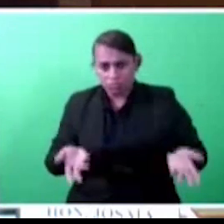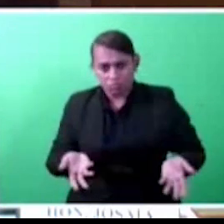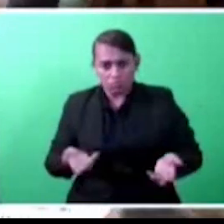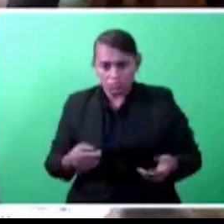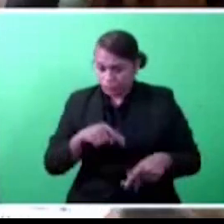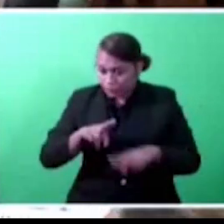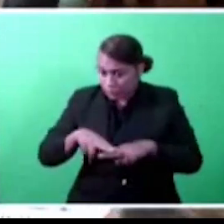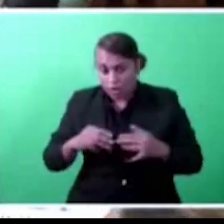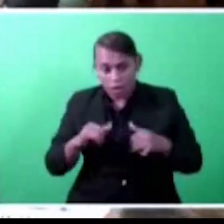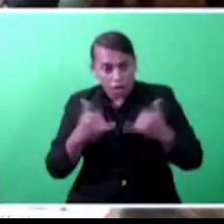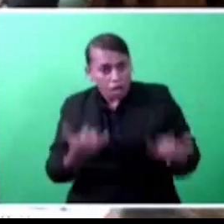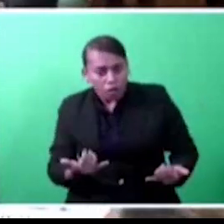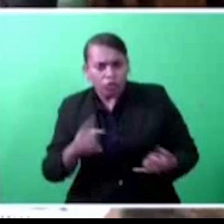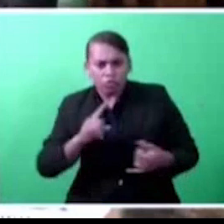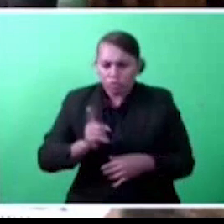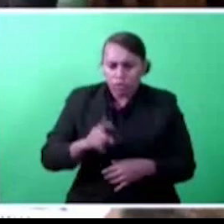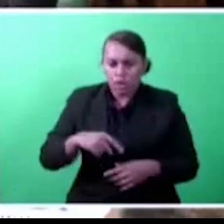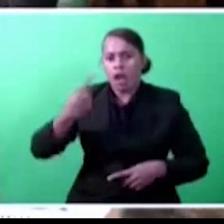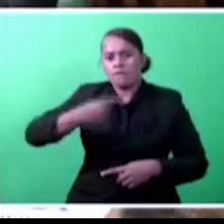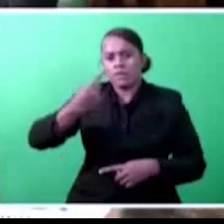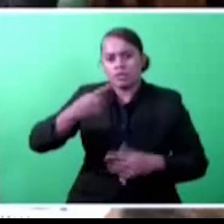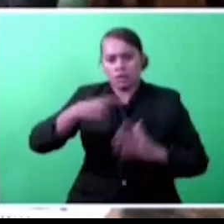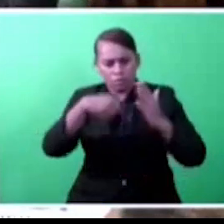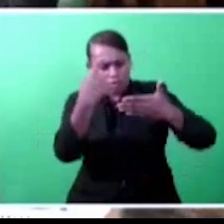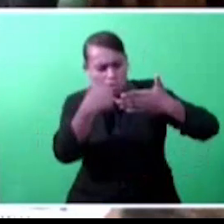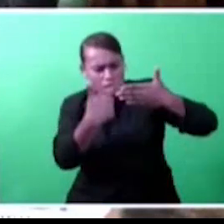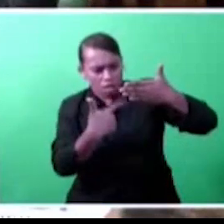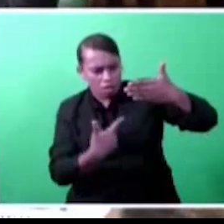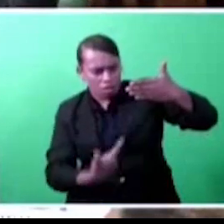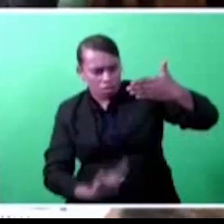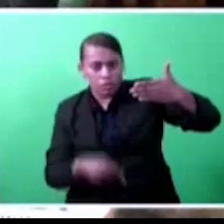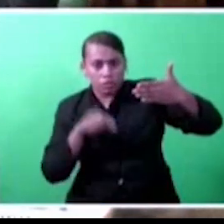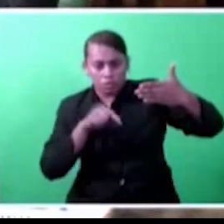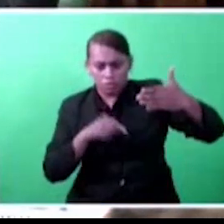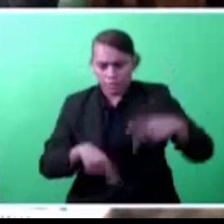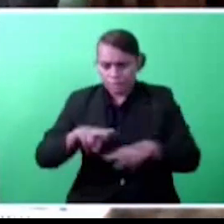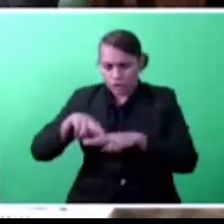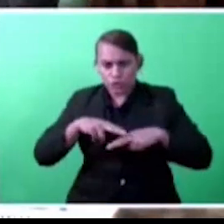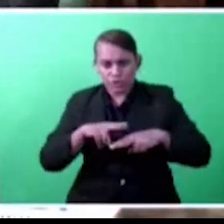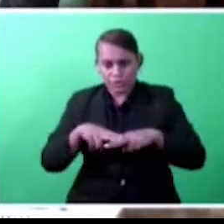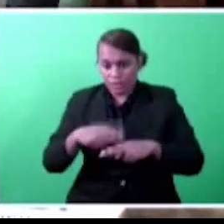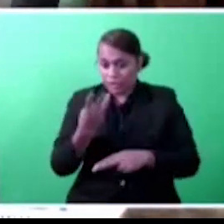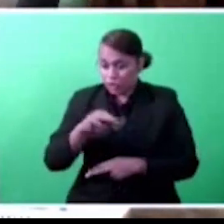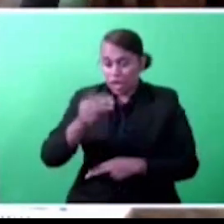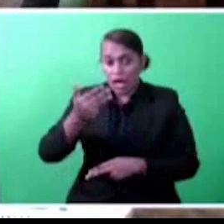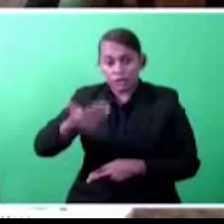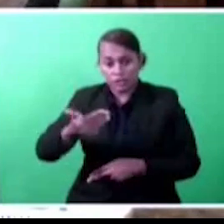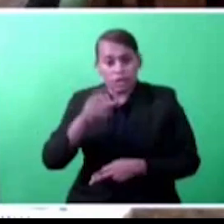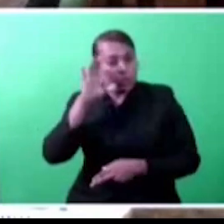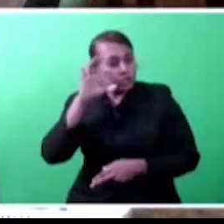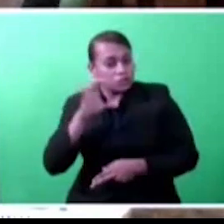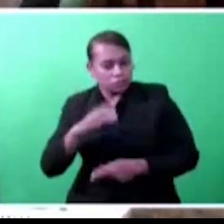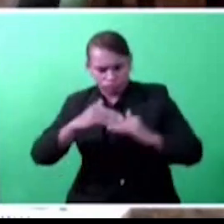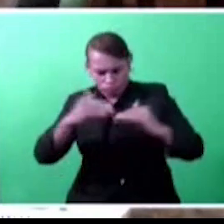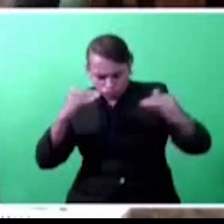now is placed 11th in the Asia-Pacific region, consisting of 39 countries, and third, Mr.